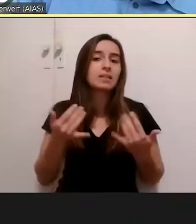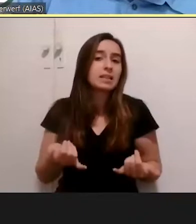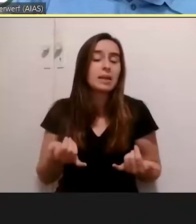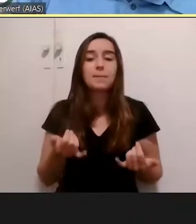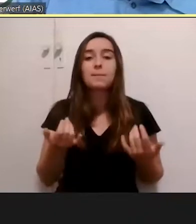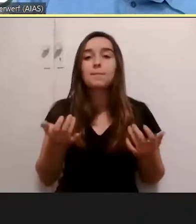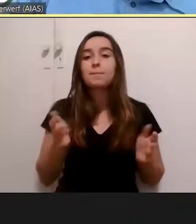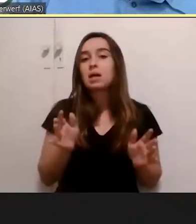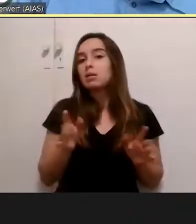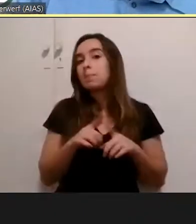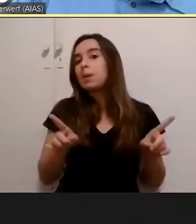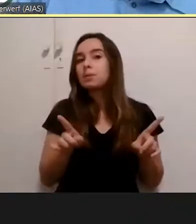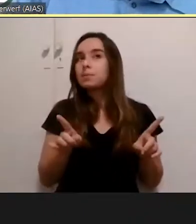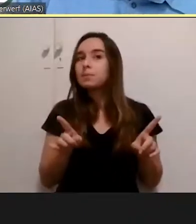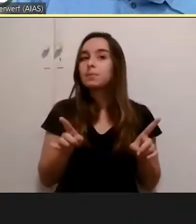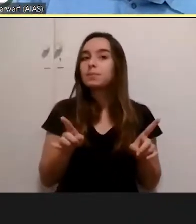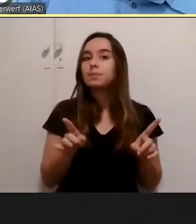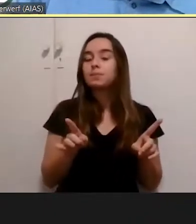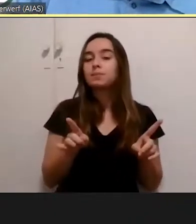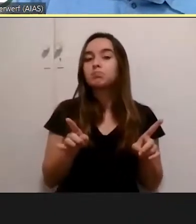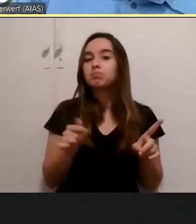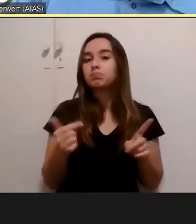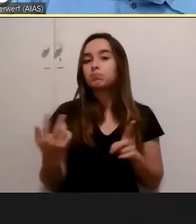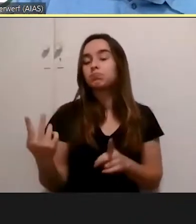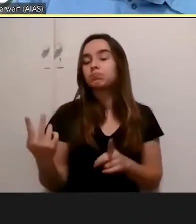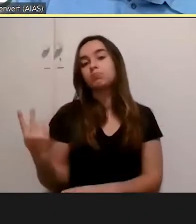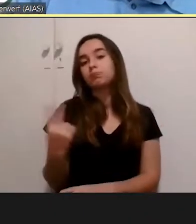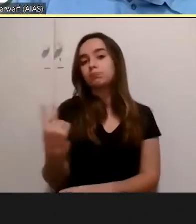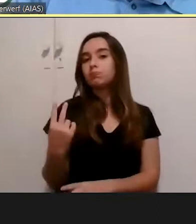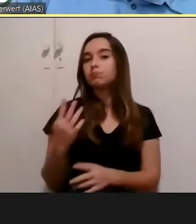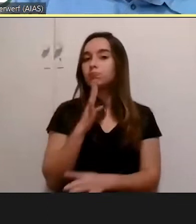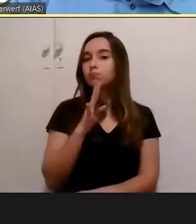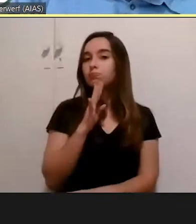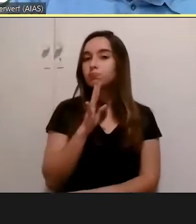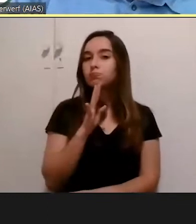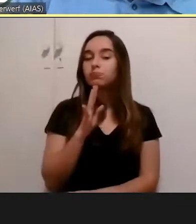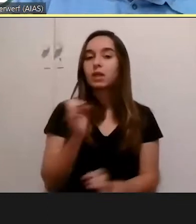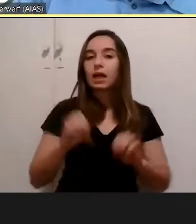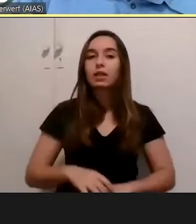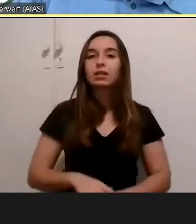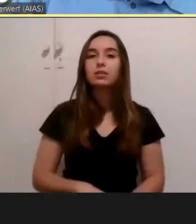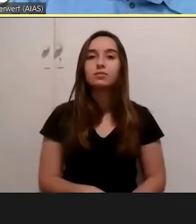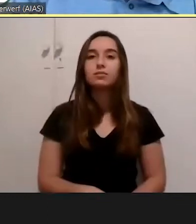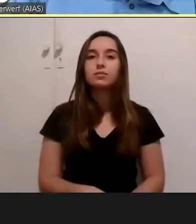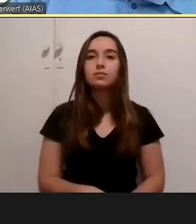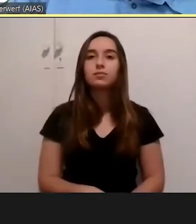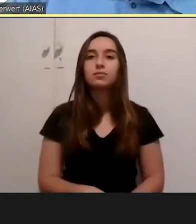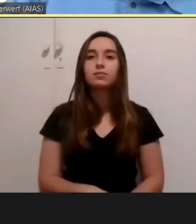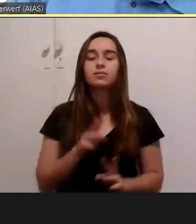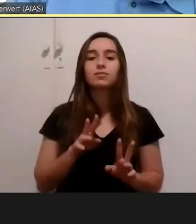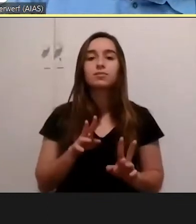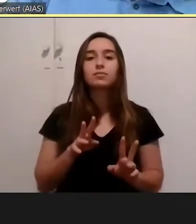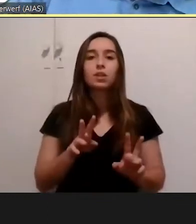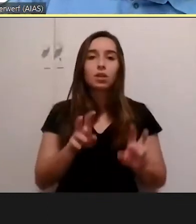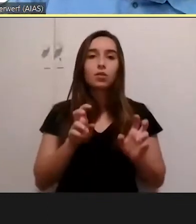information. So as mentioned, I'm director of the We Care More Center for Research and Innovation of AAS